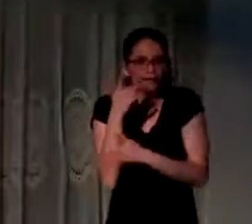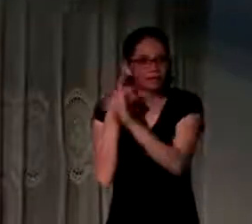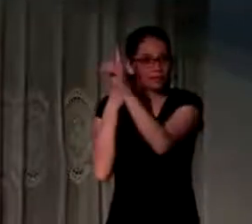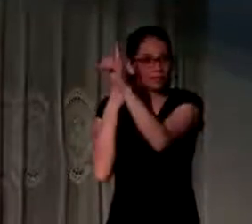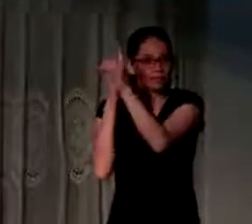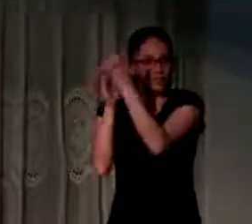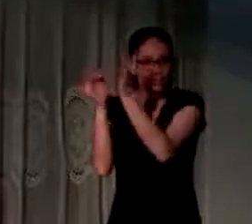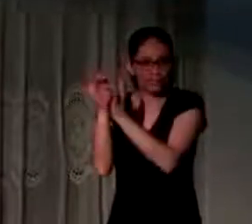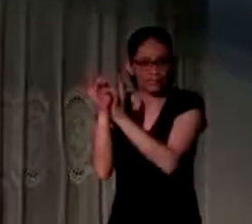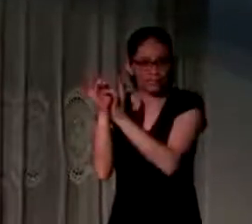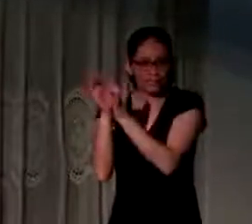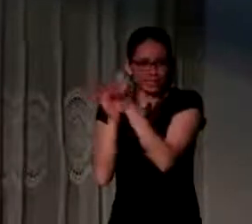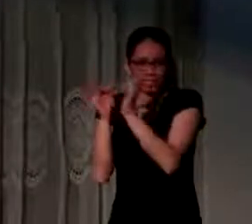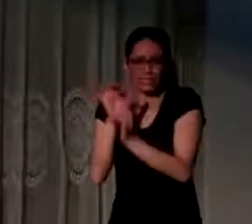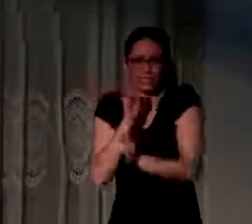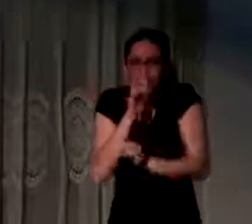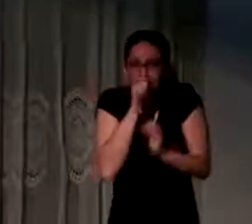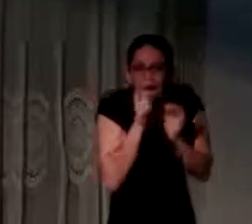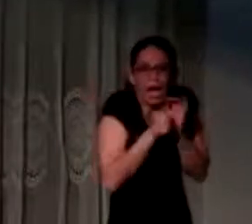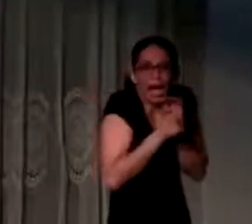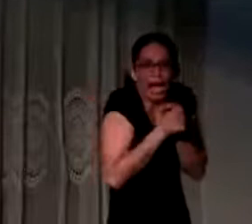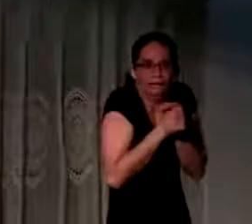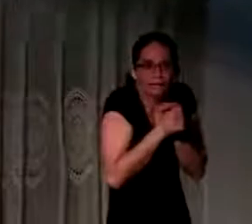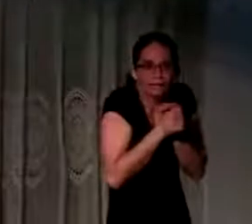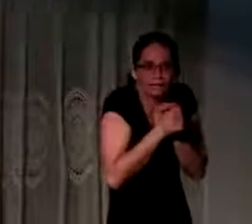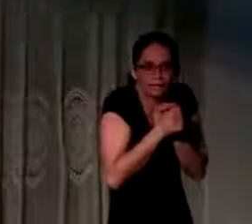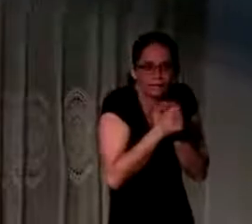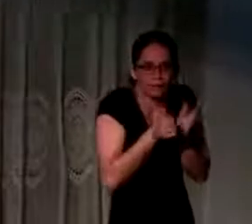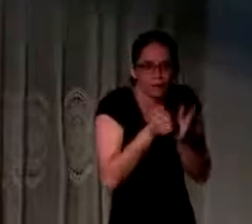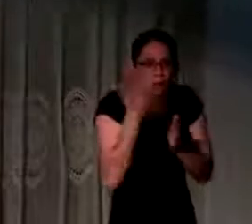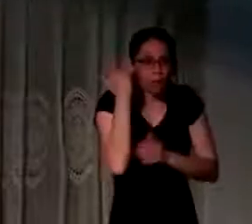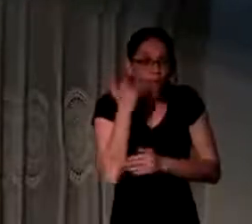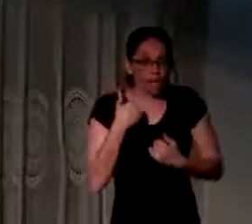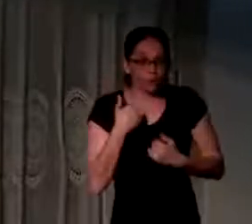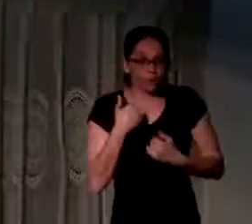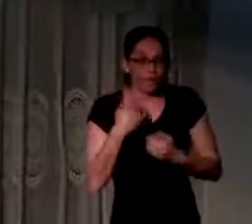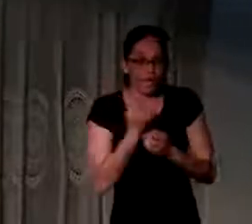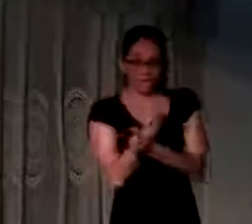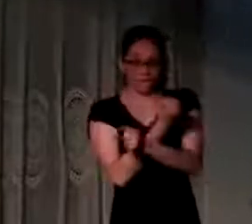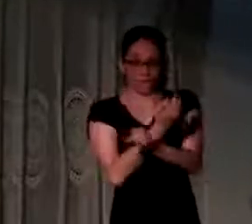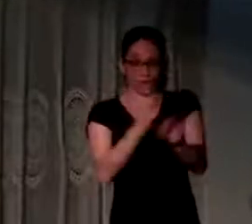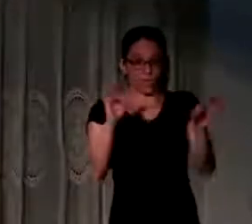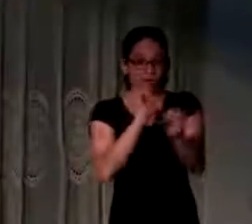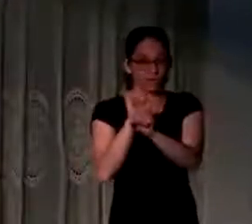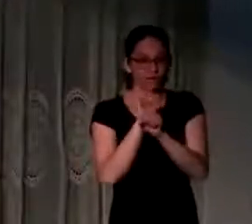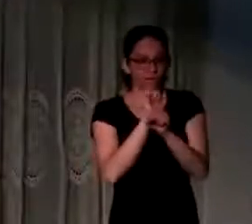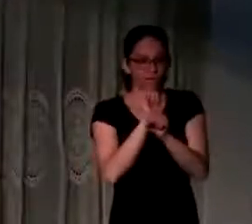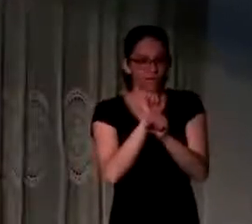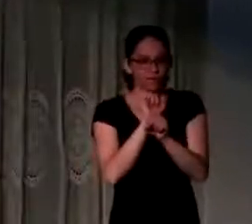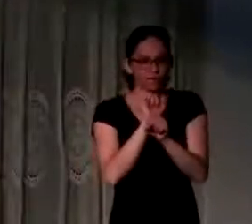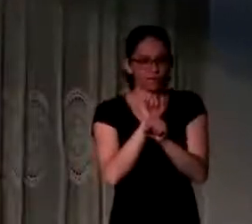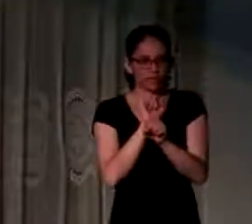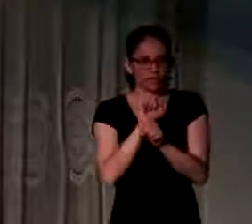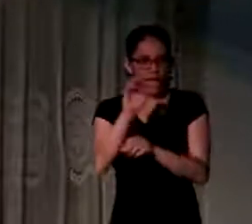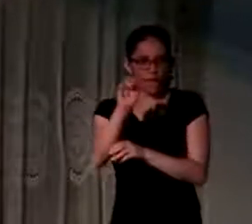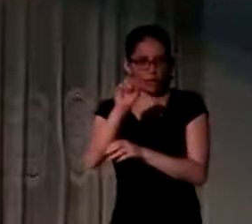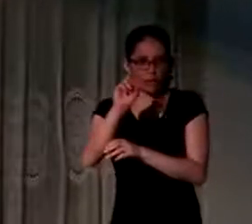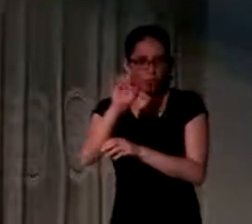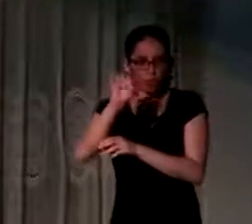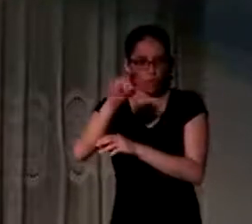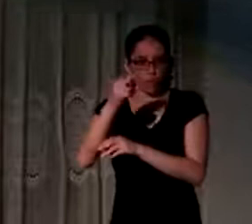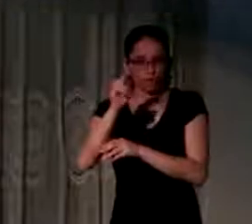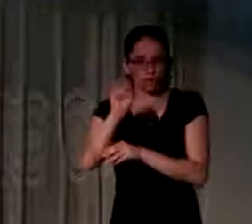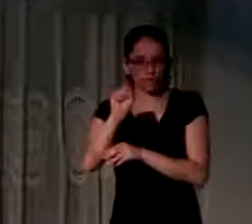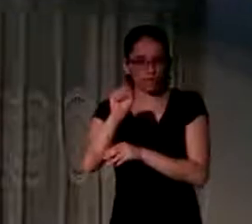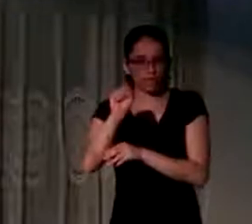corner. Why are there orphanages? Jesus. Why is there liberation of slaves? Jesus. Why is there